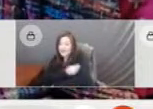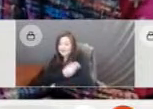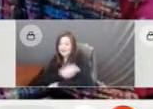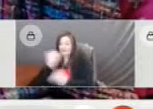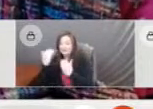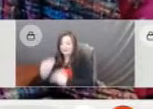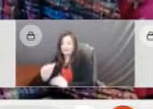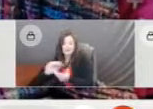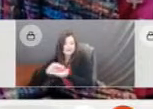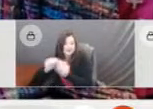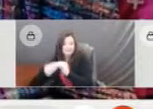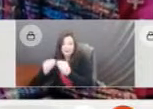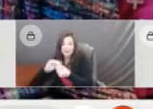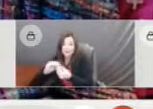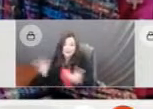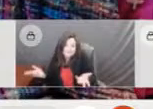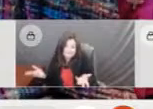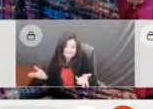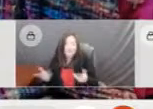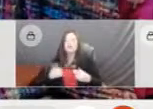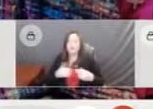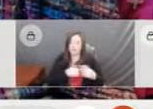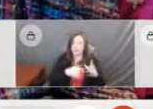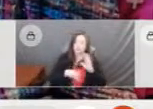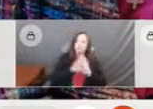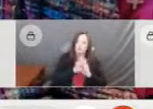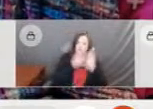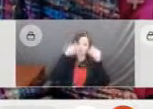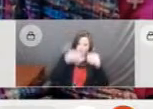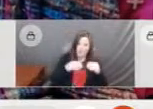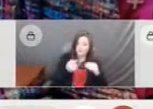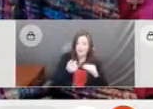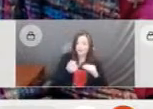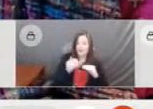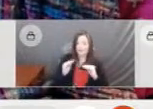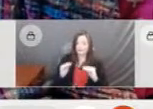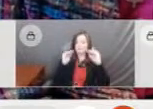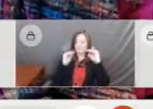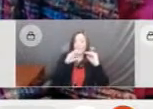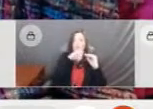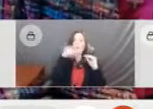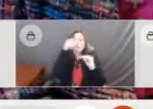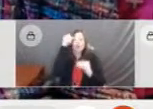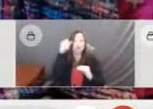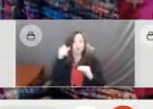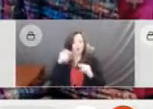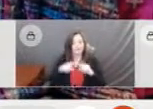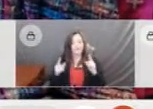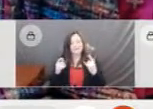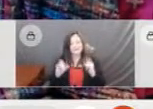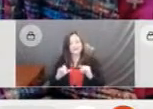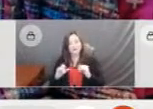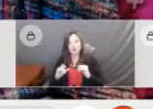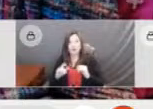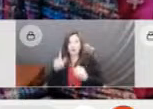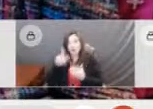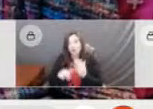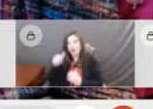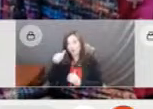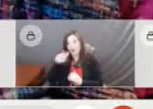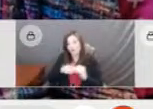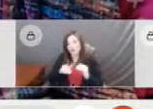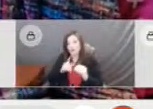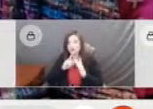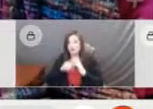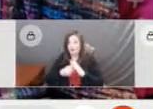available. So we have chosen to focus on the little older age group, but still lower than what was originally